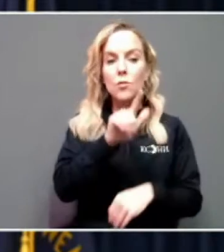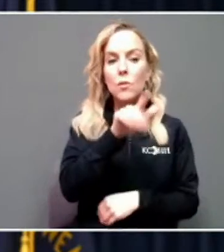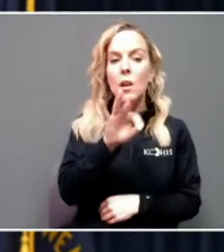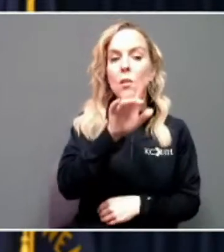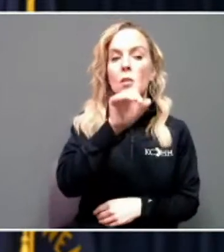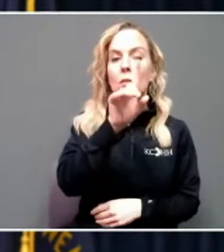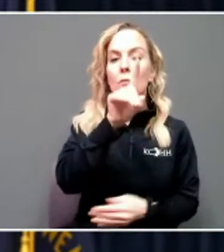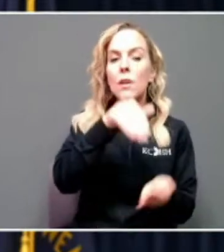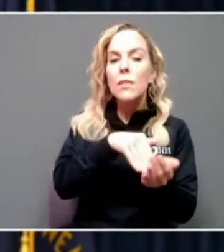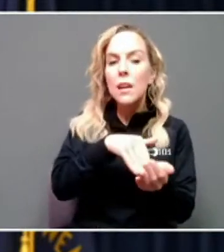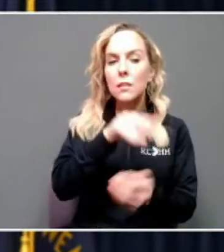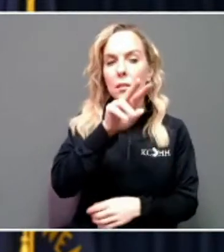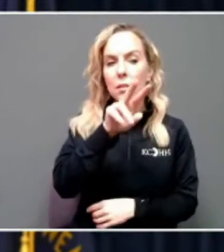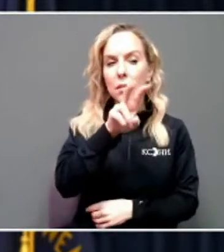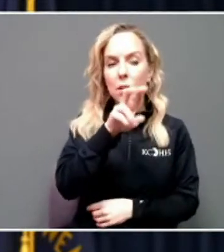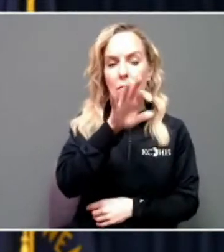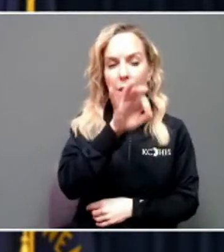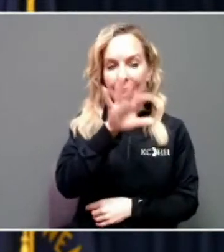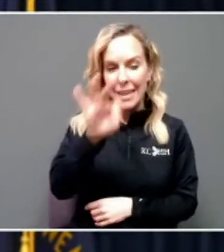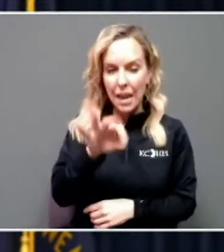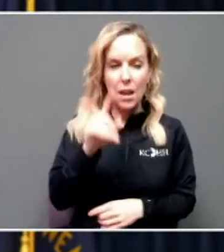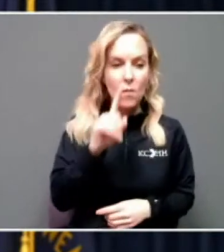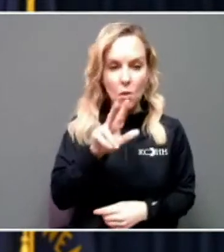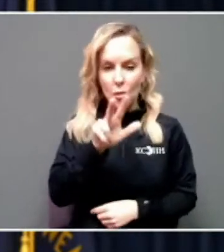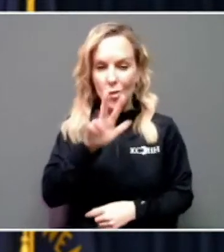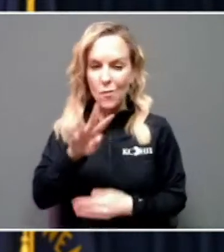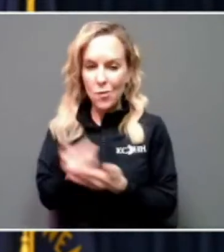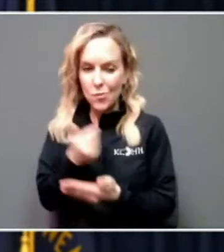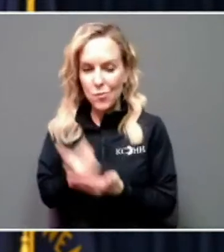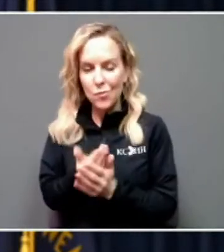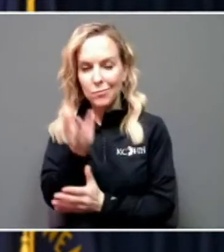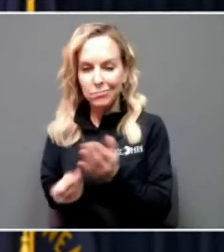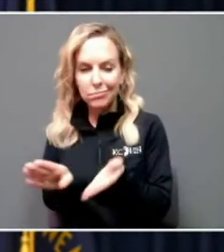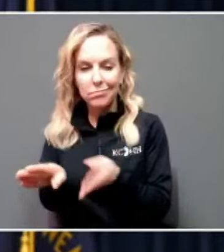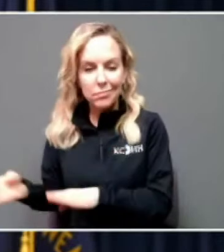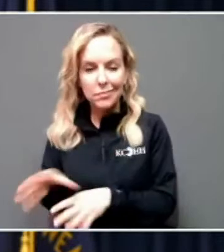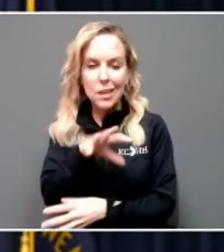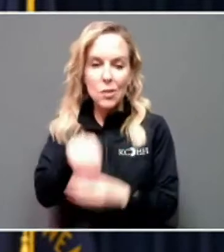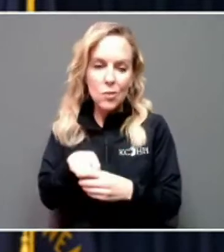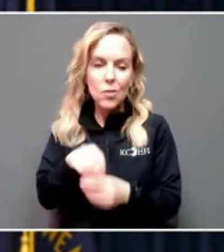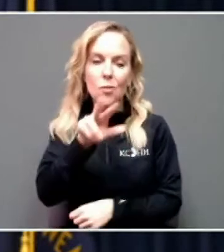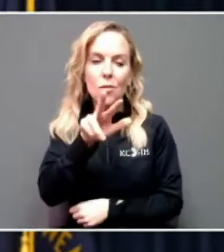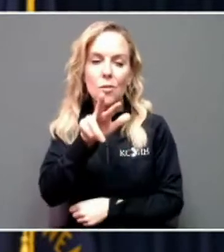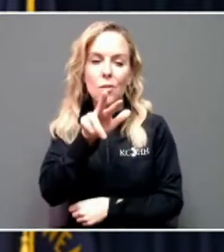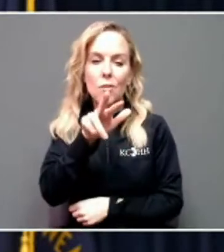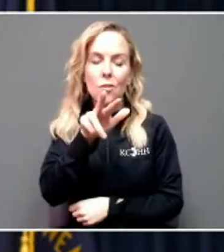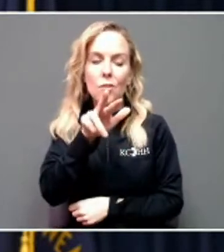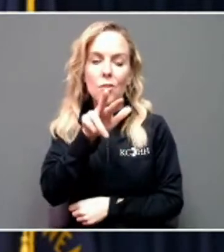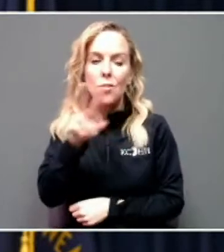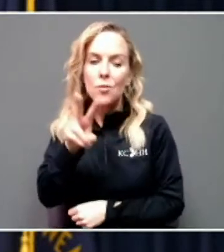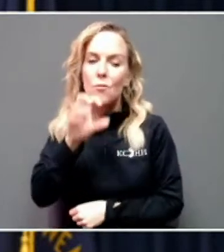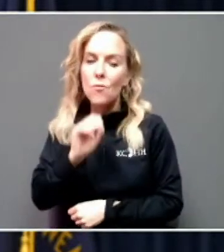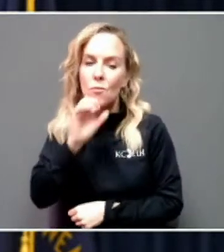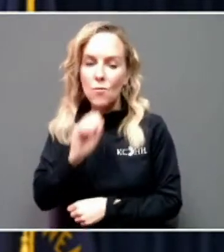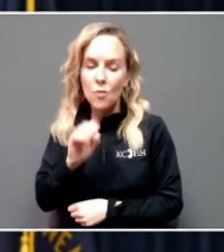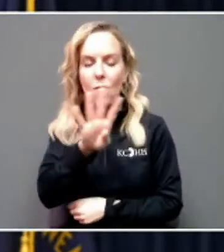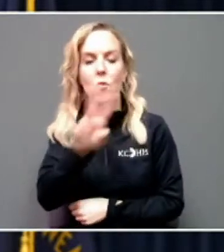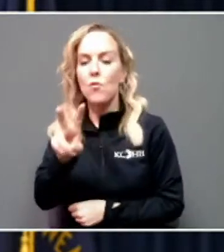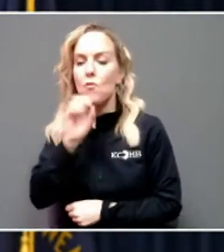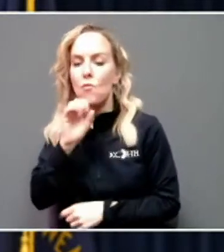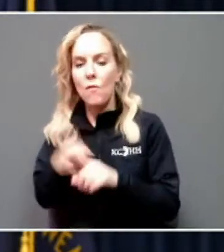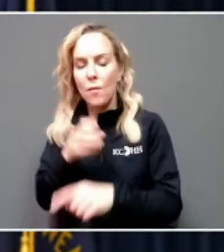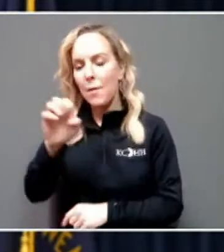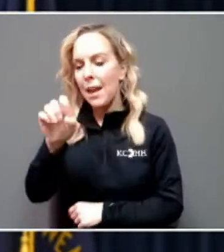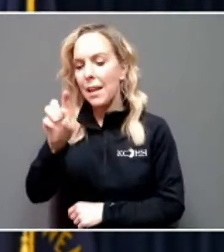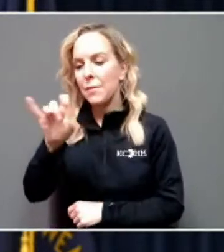new cases, 31 new deaths, included a 42-year-old from Edmonson County. On the 30th of